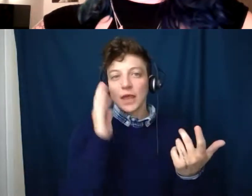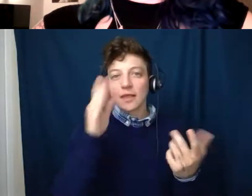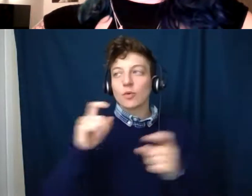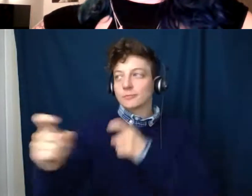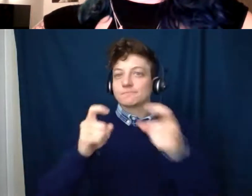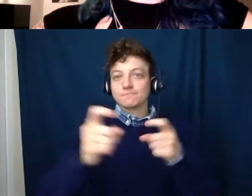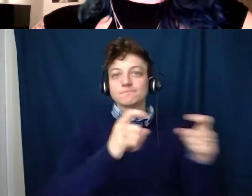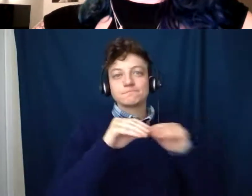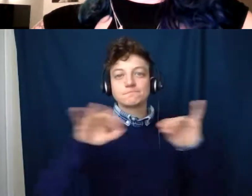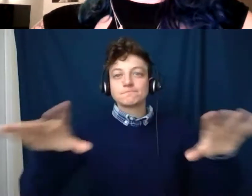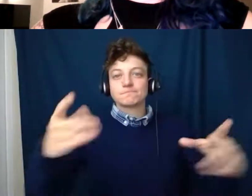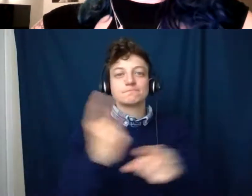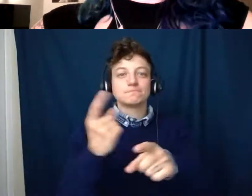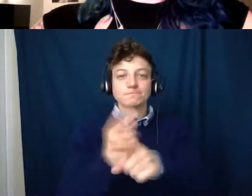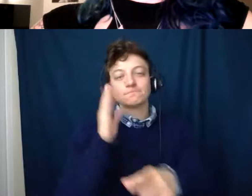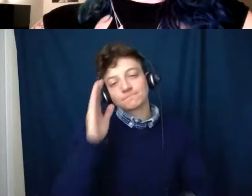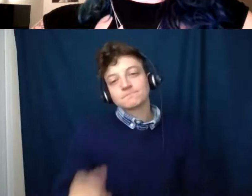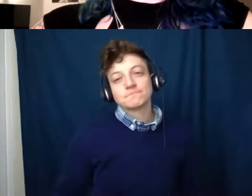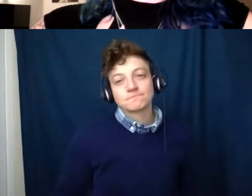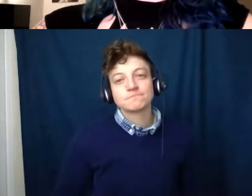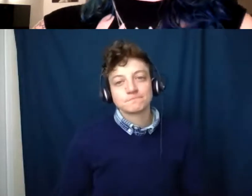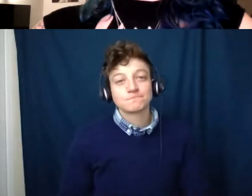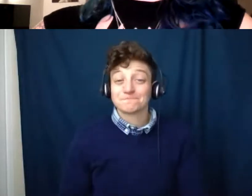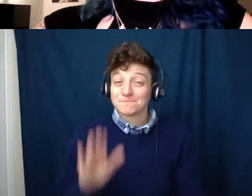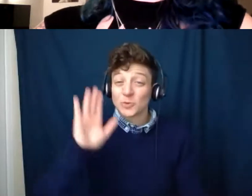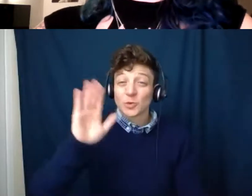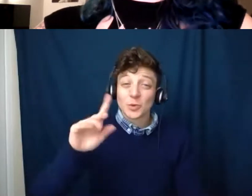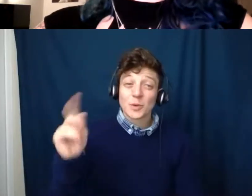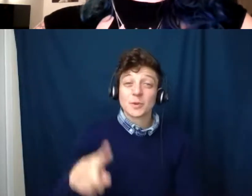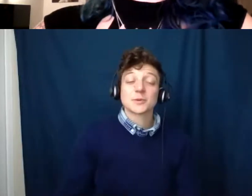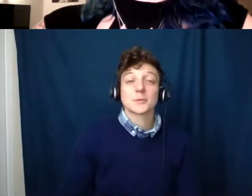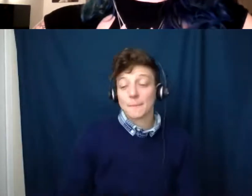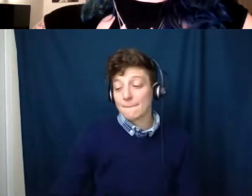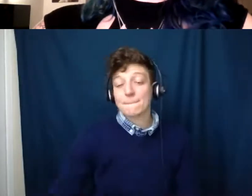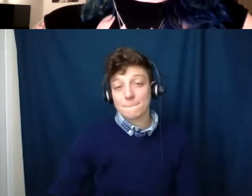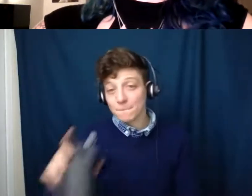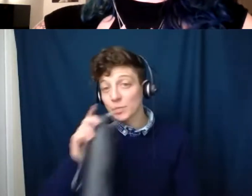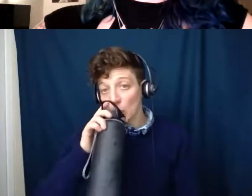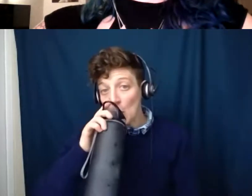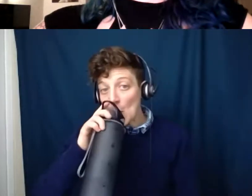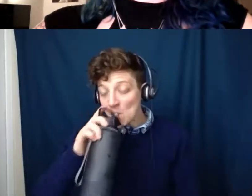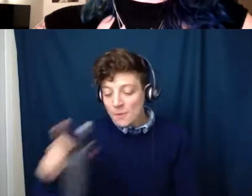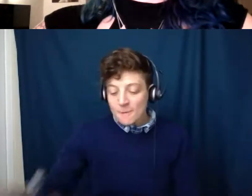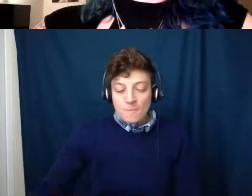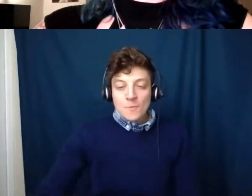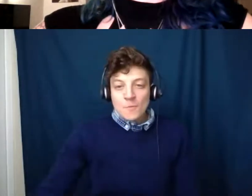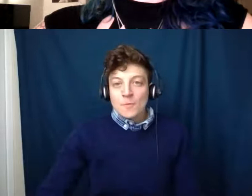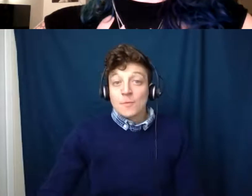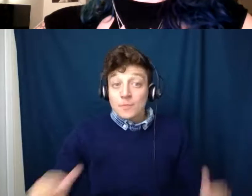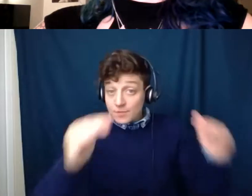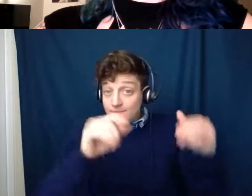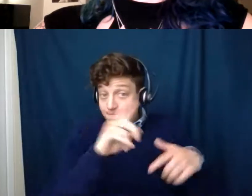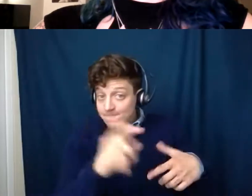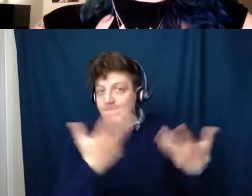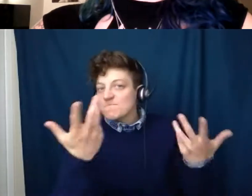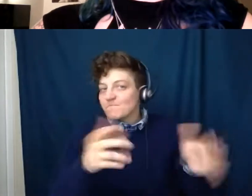as appropriate. So yeah, that's a great question. all right, the next question is, let's say, you're not a drug